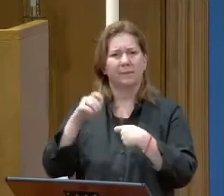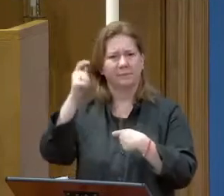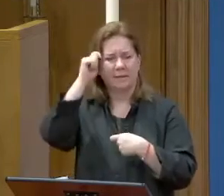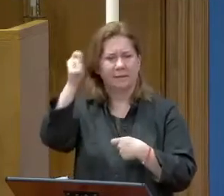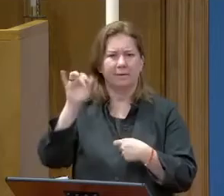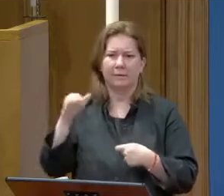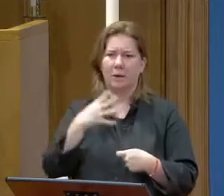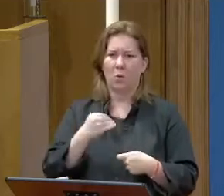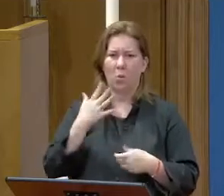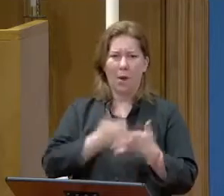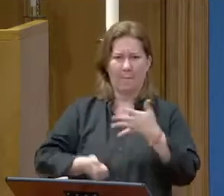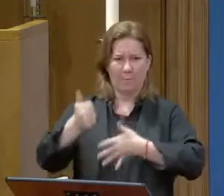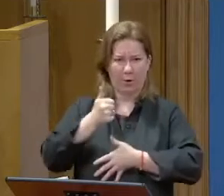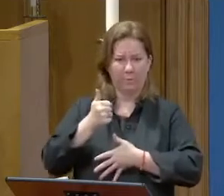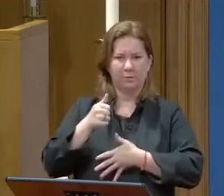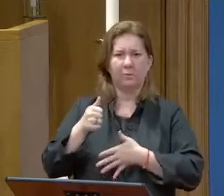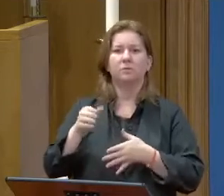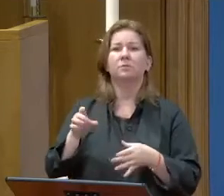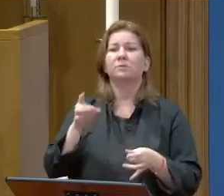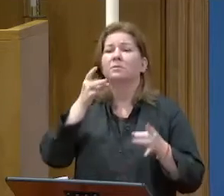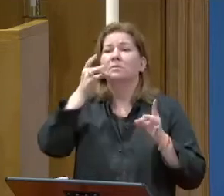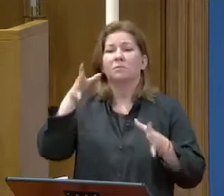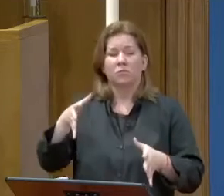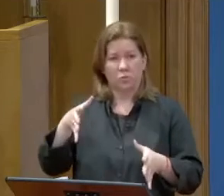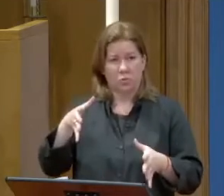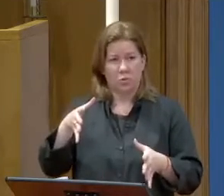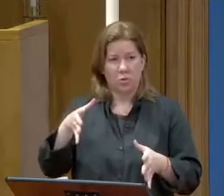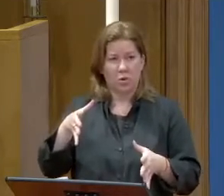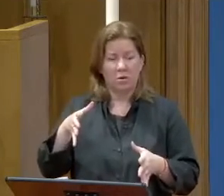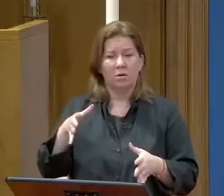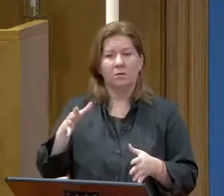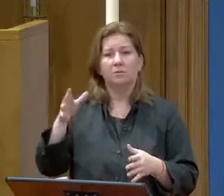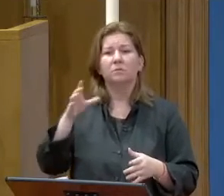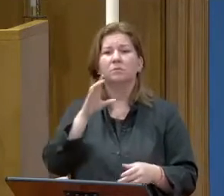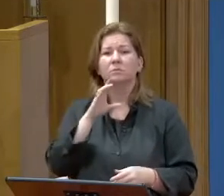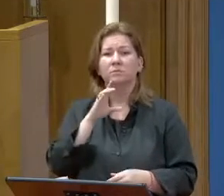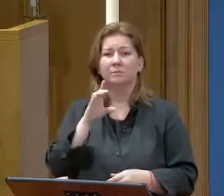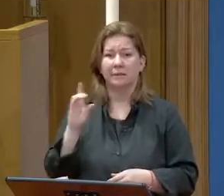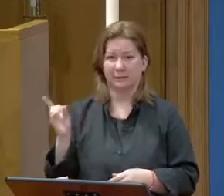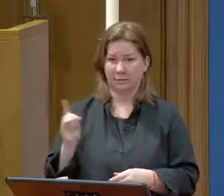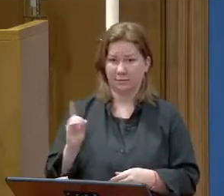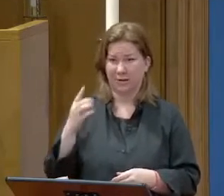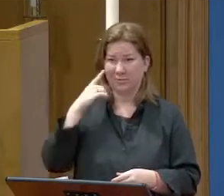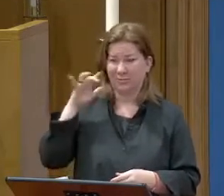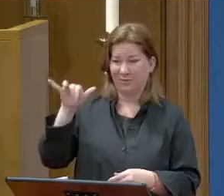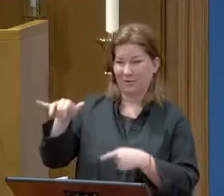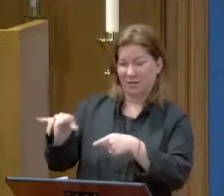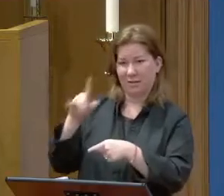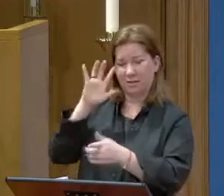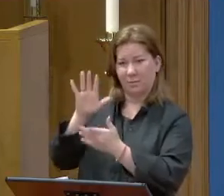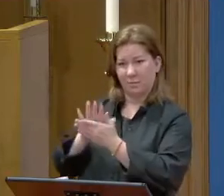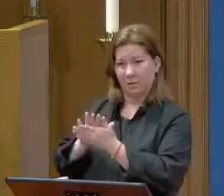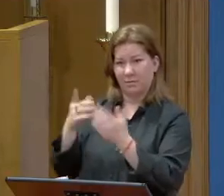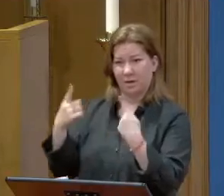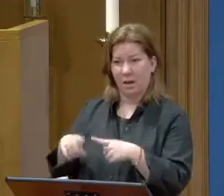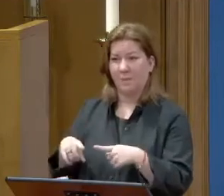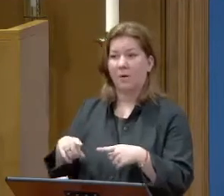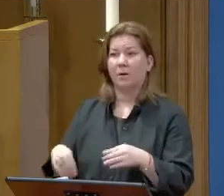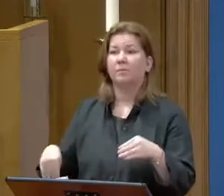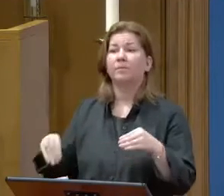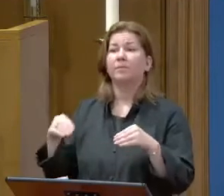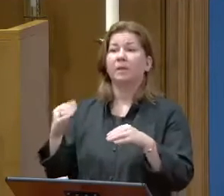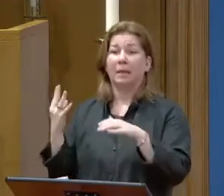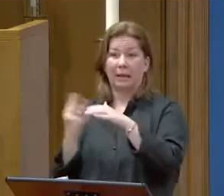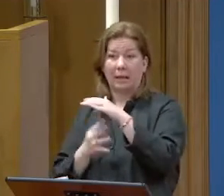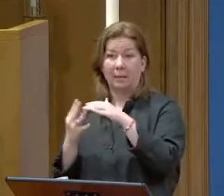supremacist proponents deplore the cardinal virtue of democracy in a plural setting, believing that when more immigrants and people